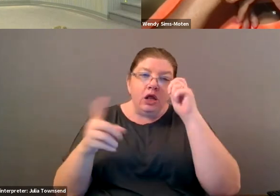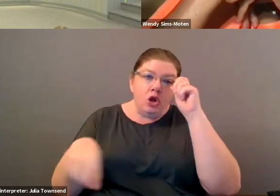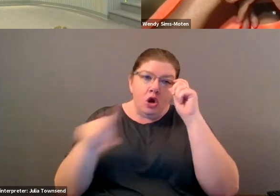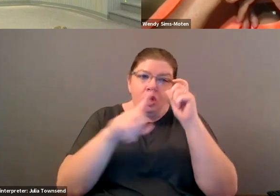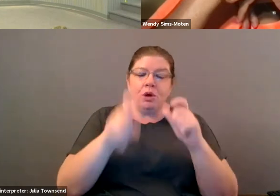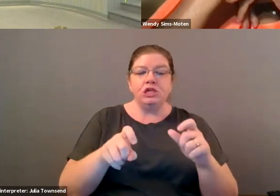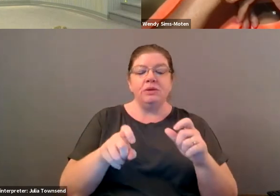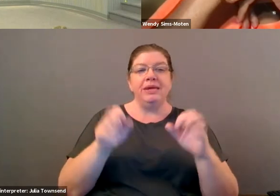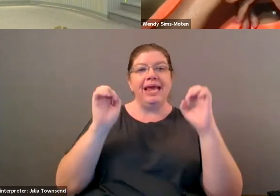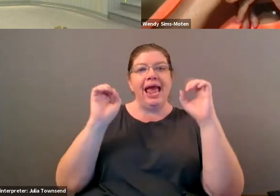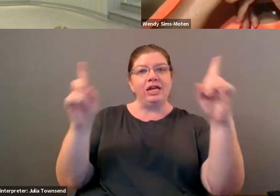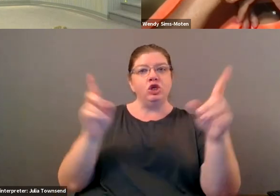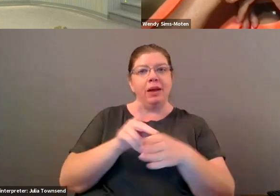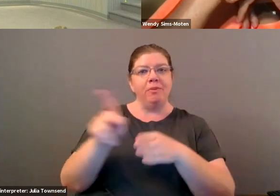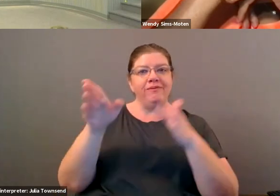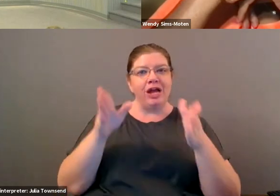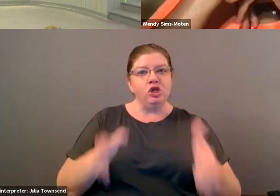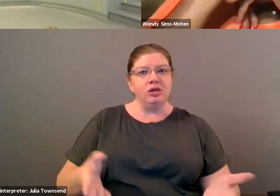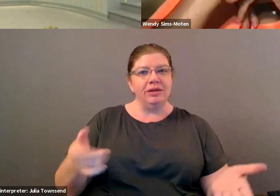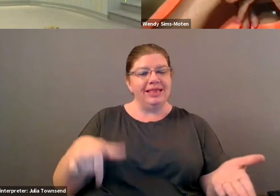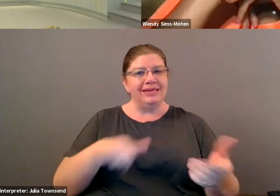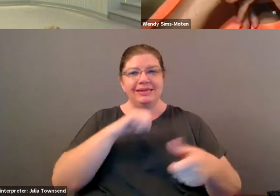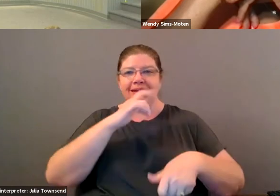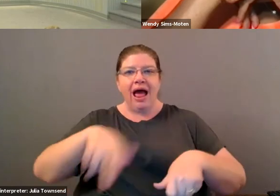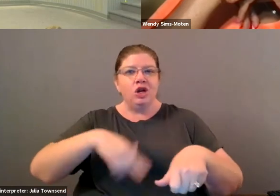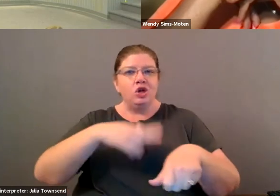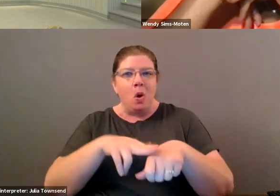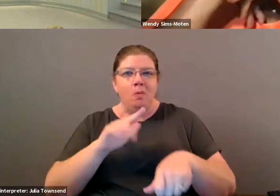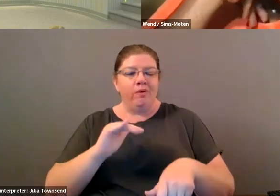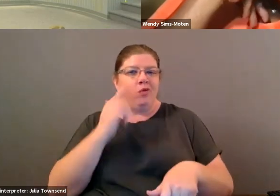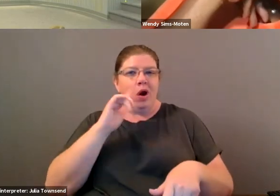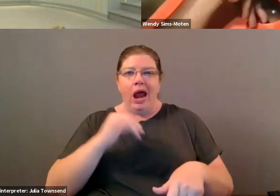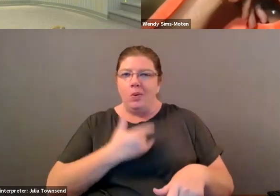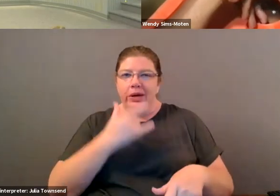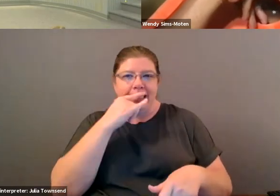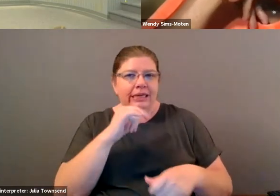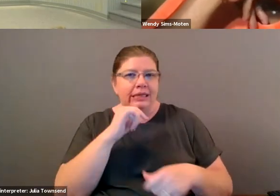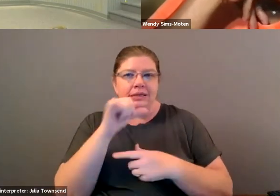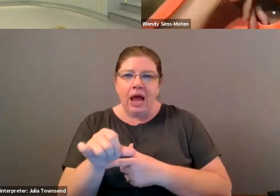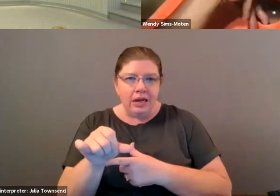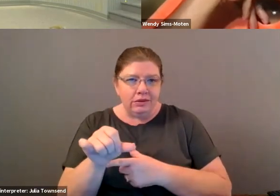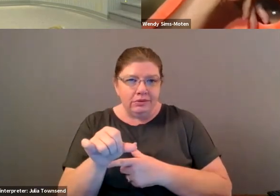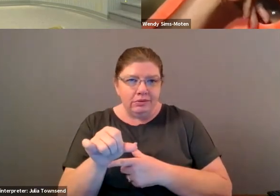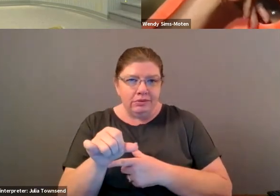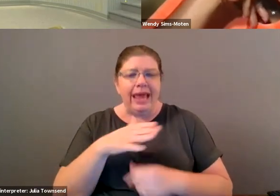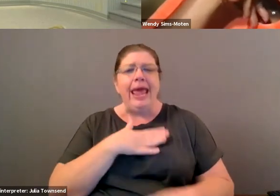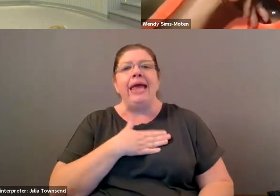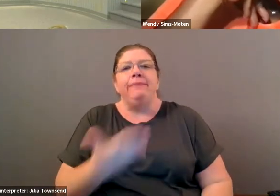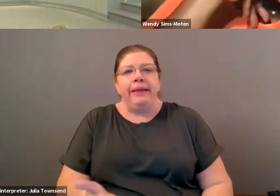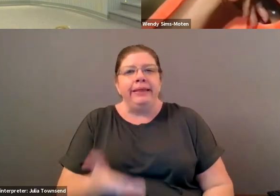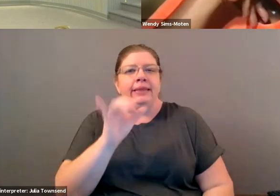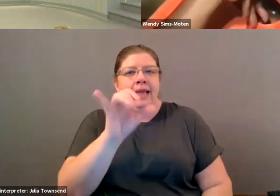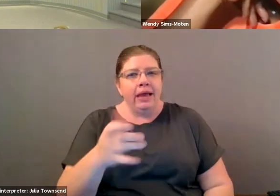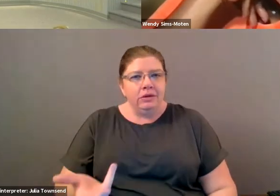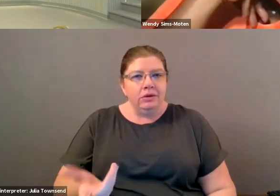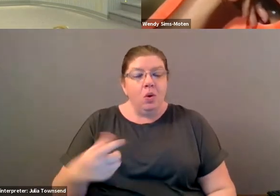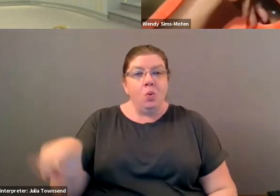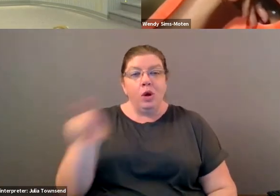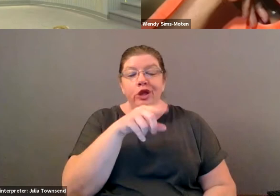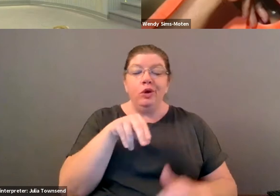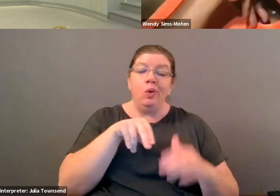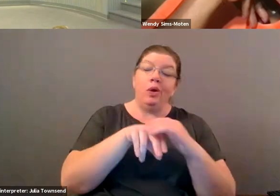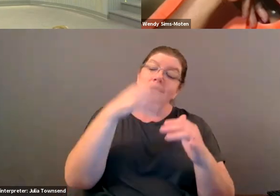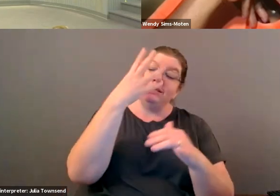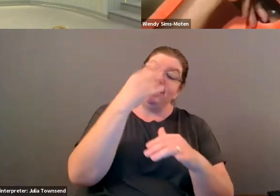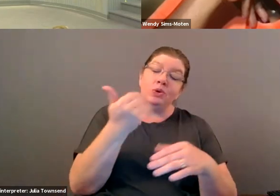education professionals. This is not normal. This is not normal for our kids. Admit that. When you sleep tonight, I want